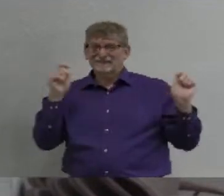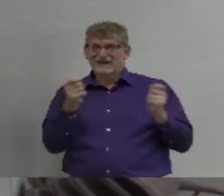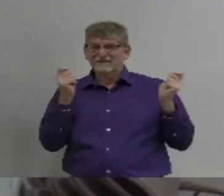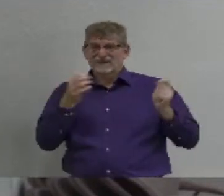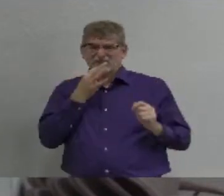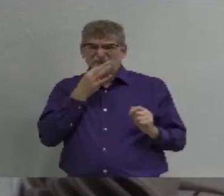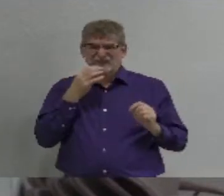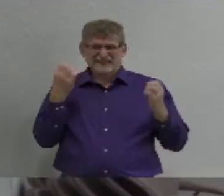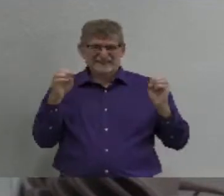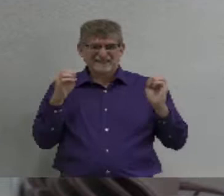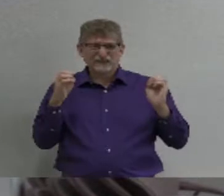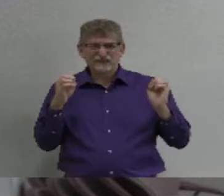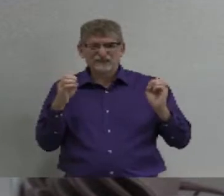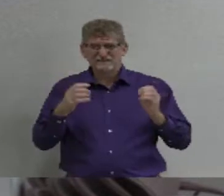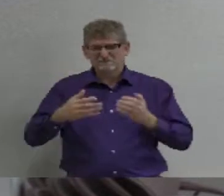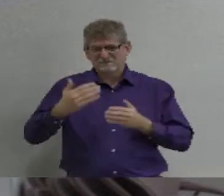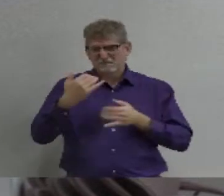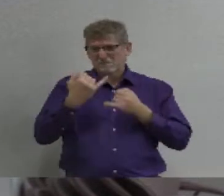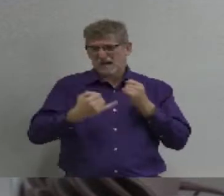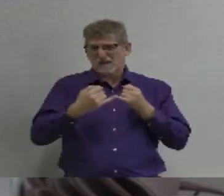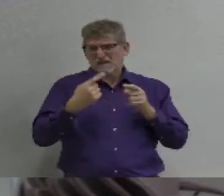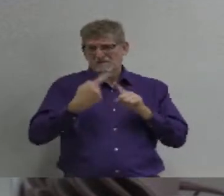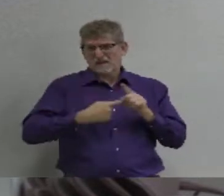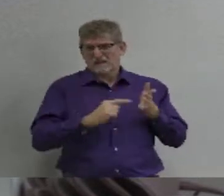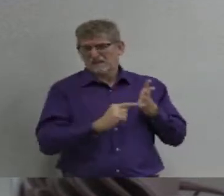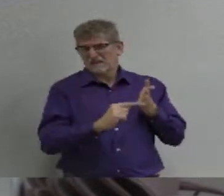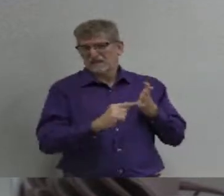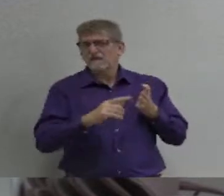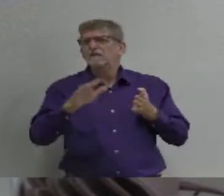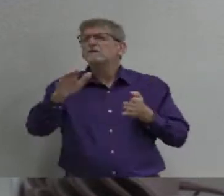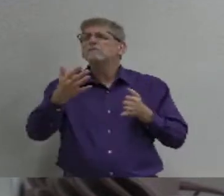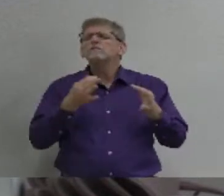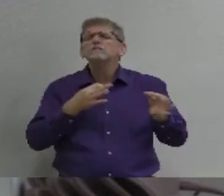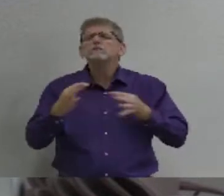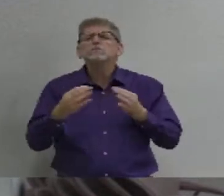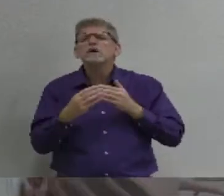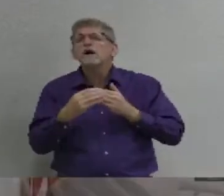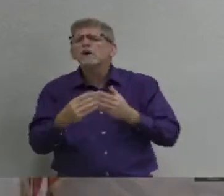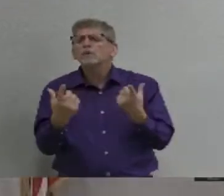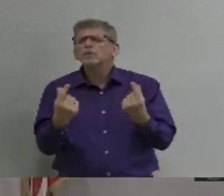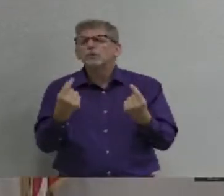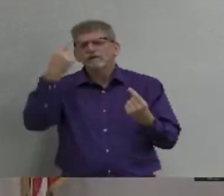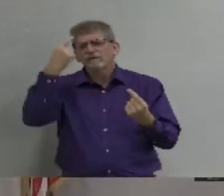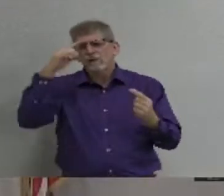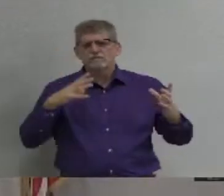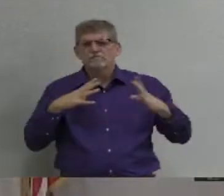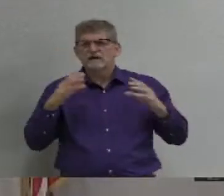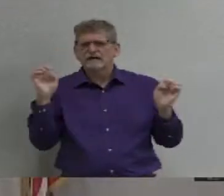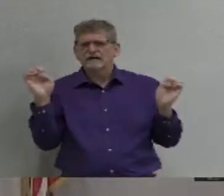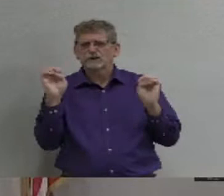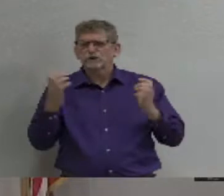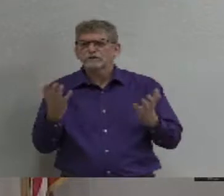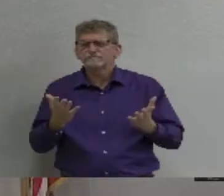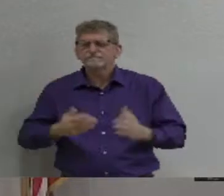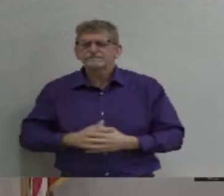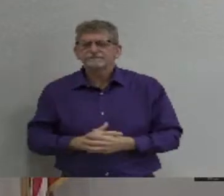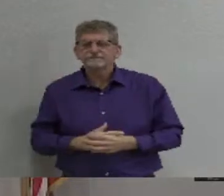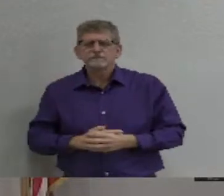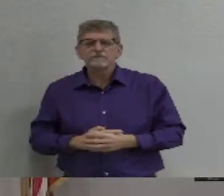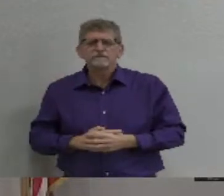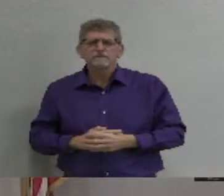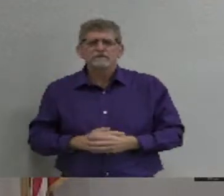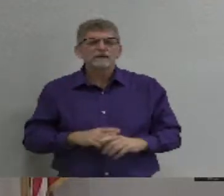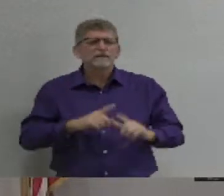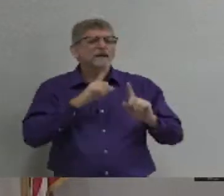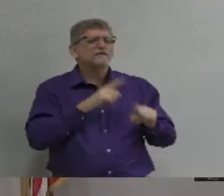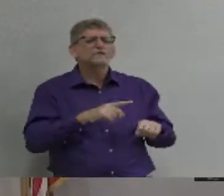with guidance for that? How could that kind of start evolving for the rest of the month? Sure, sure. So I think the main message is going to be very